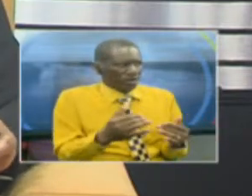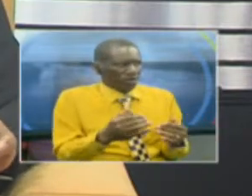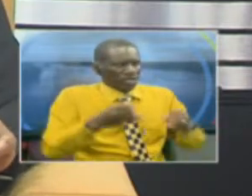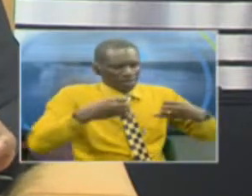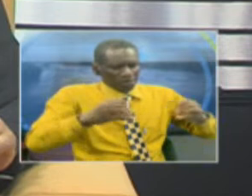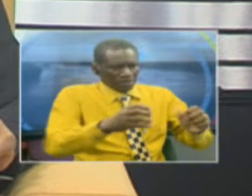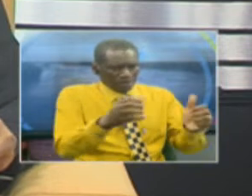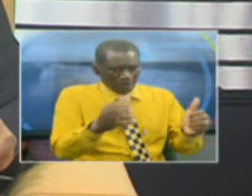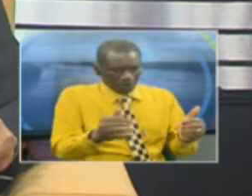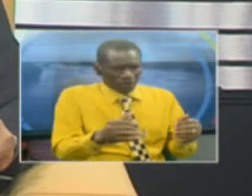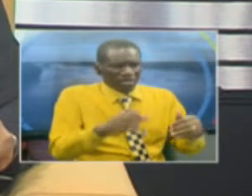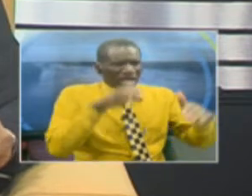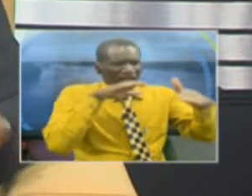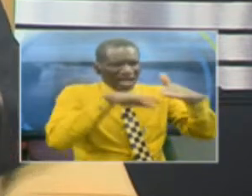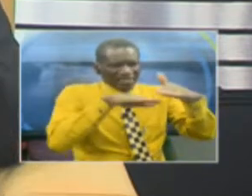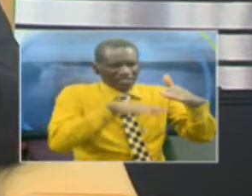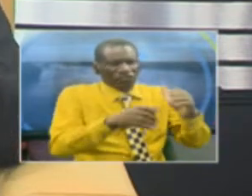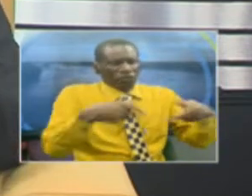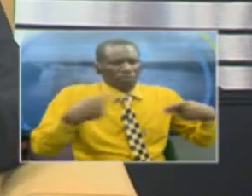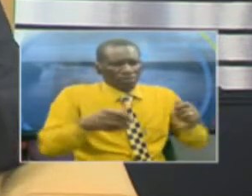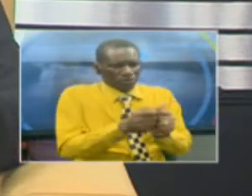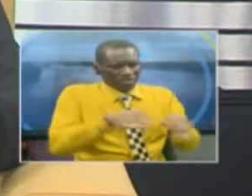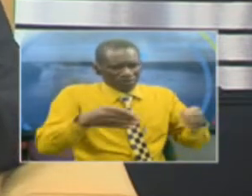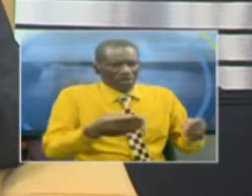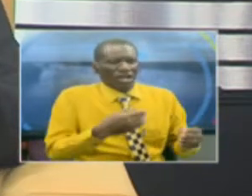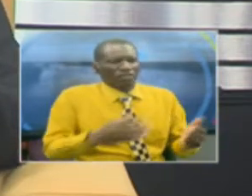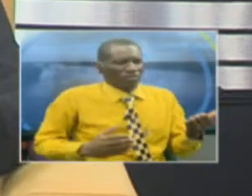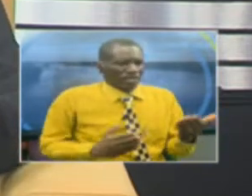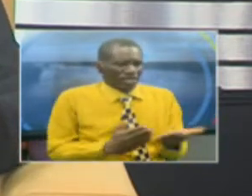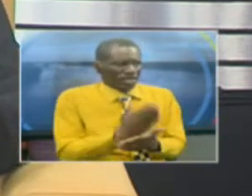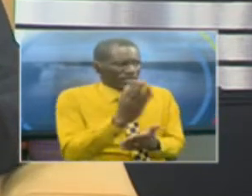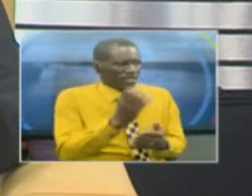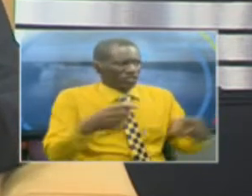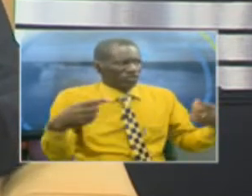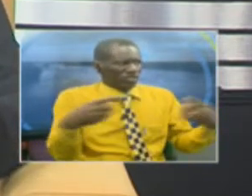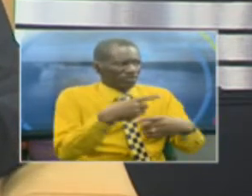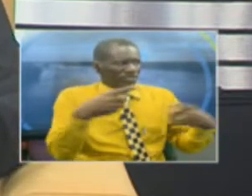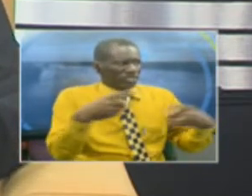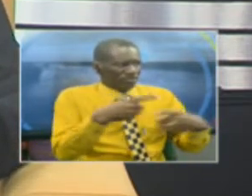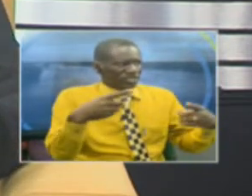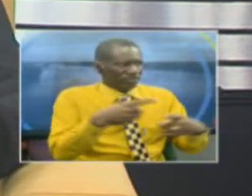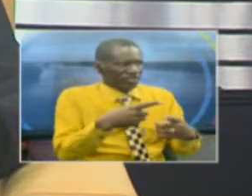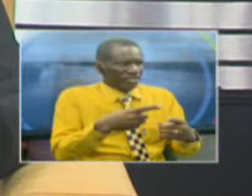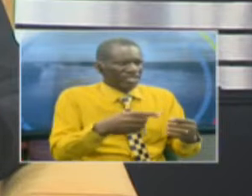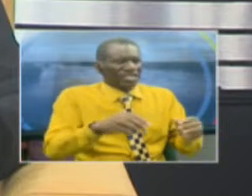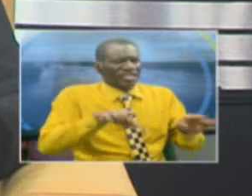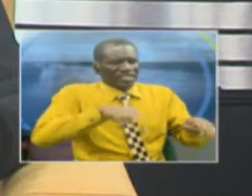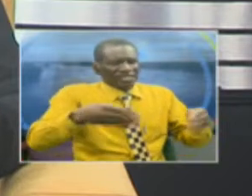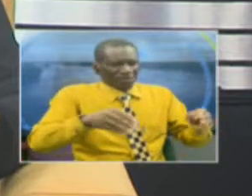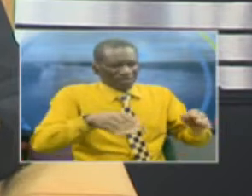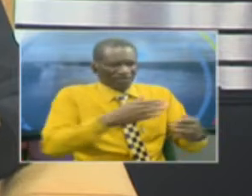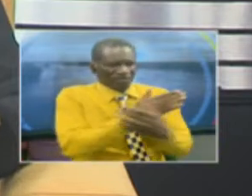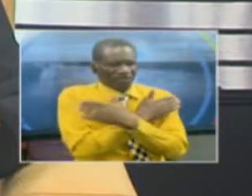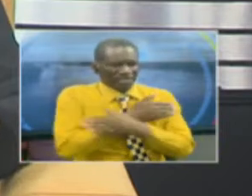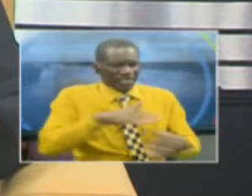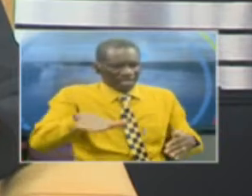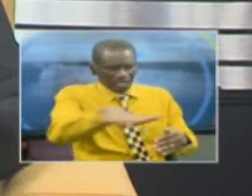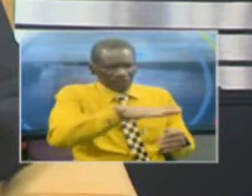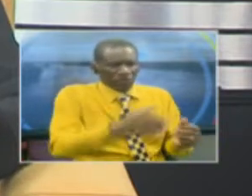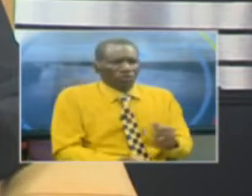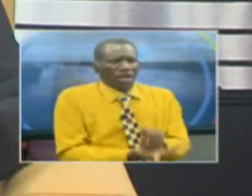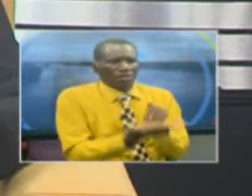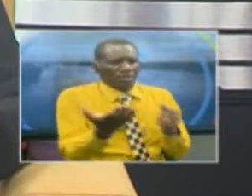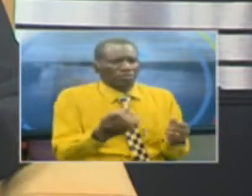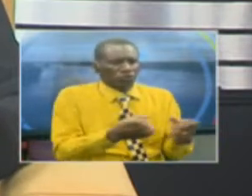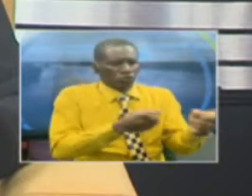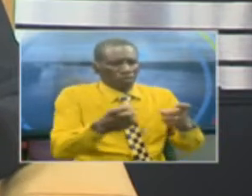Act says persons with disability are entitled to barrier-free and disability-friendly environment to enable them access